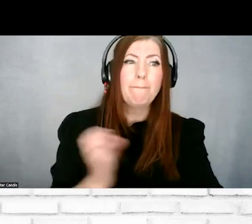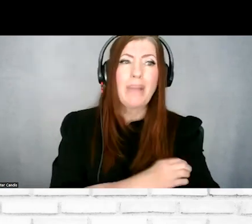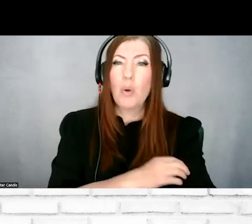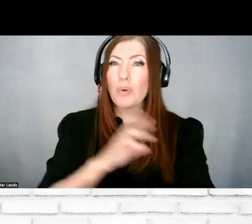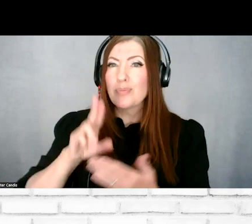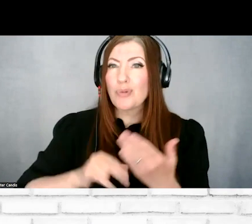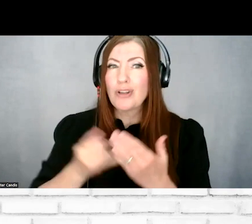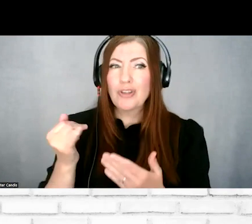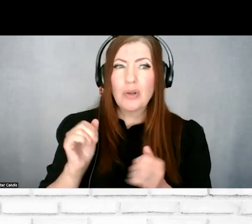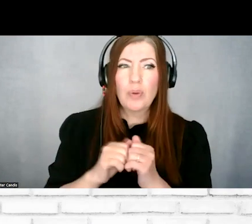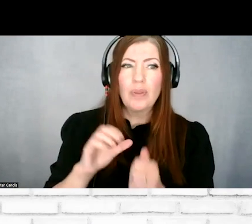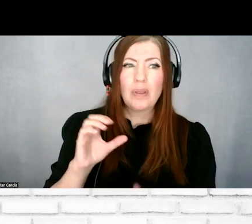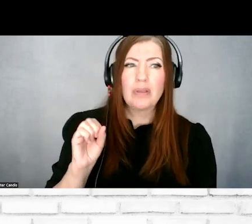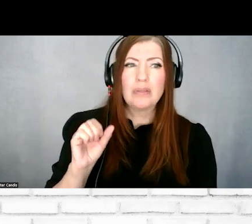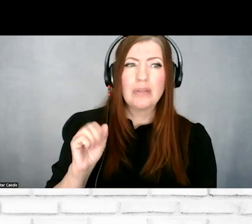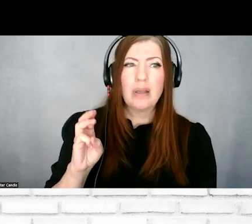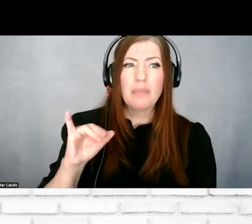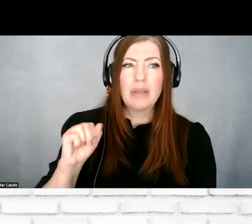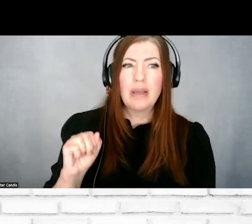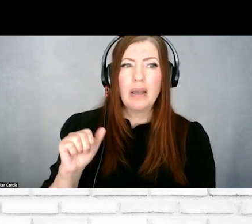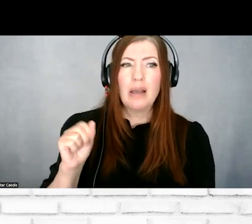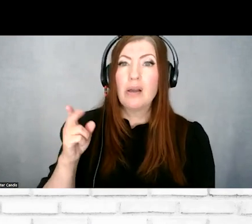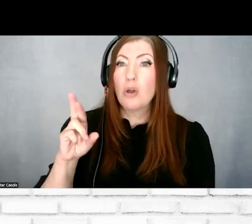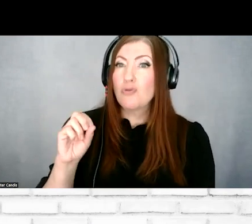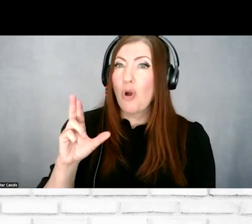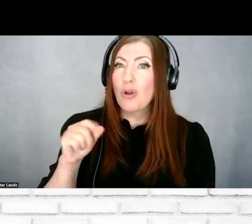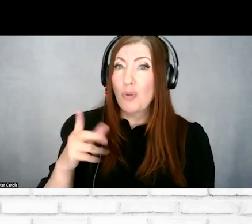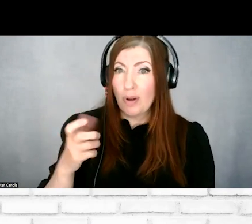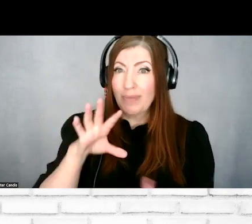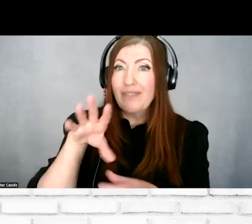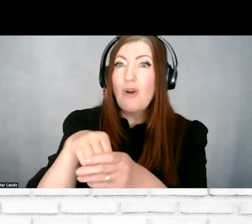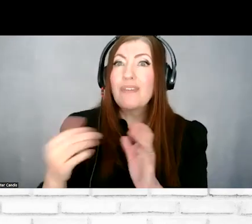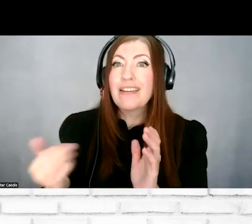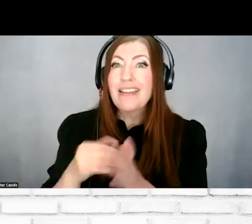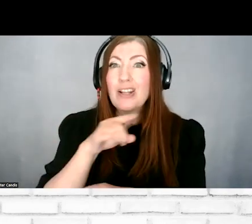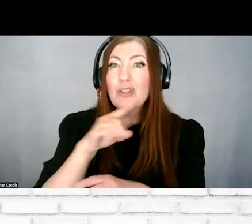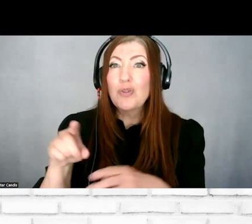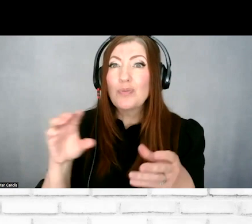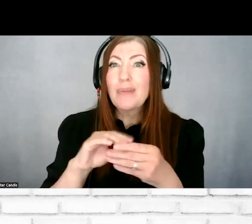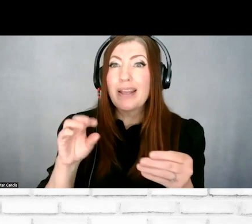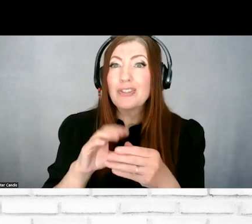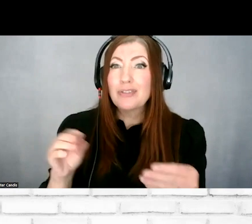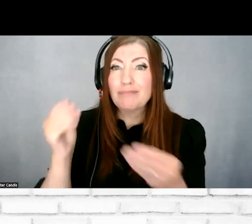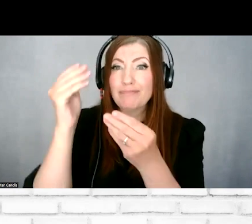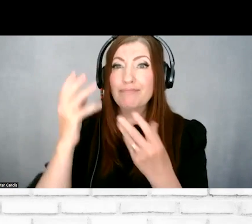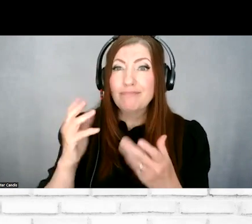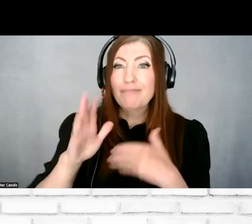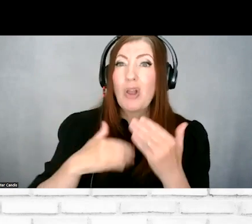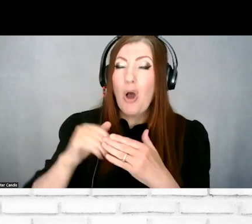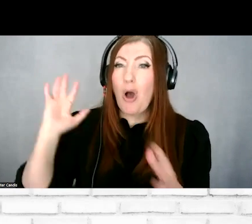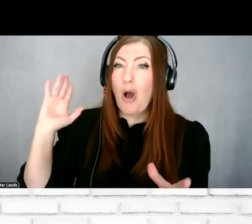featuring Sanvi Aurora, and really want to be part of this, because again, as you have indicated to us, all of the data that is